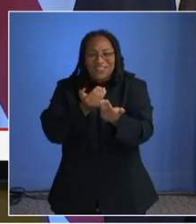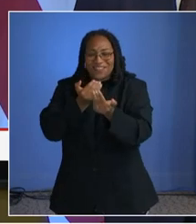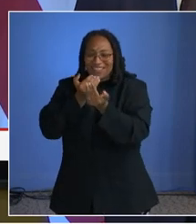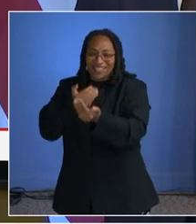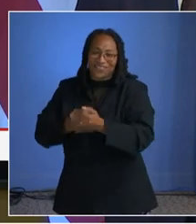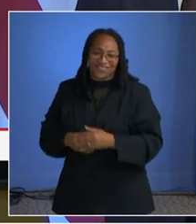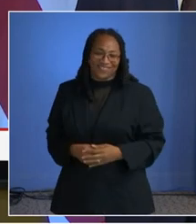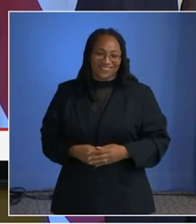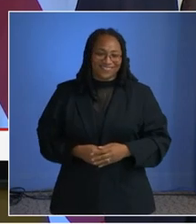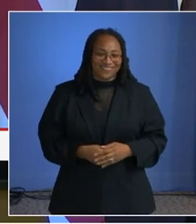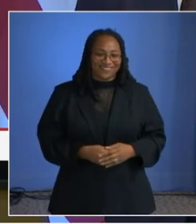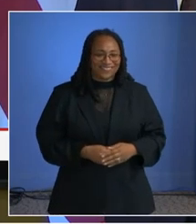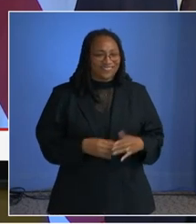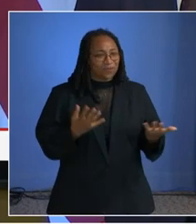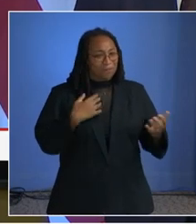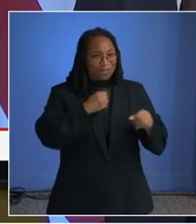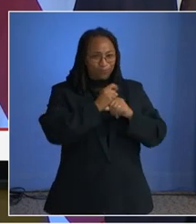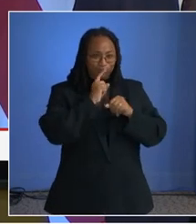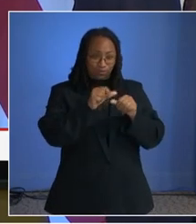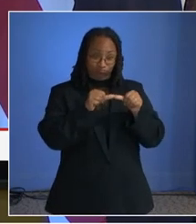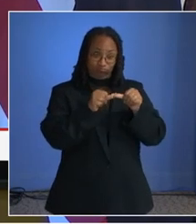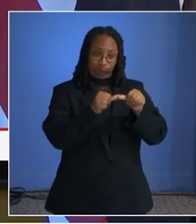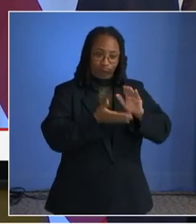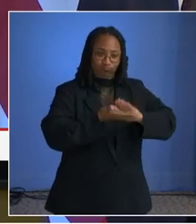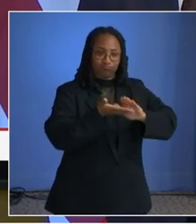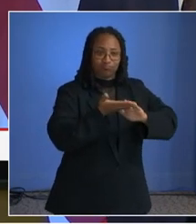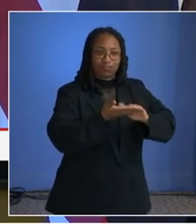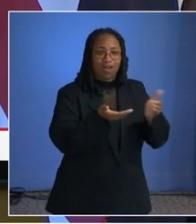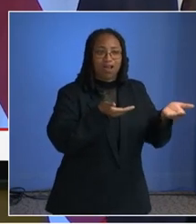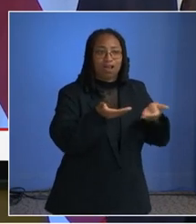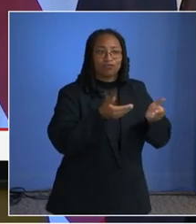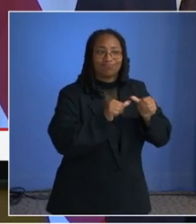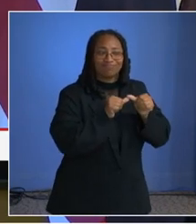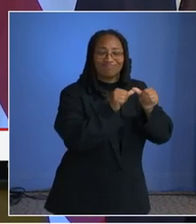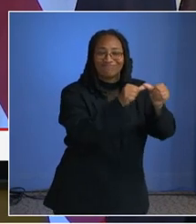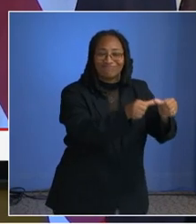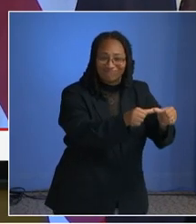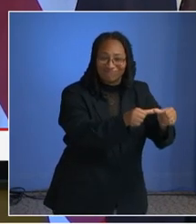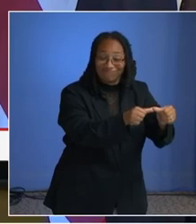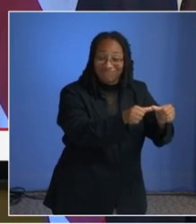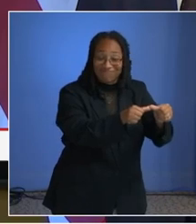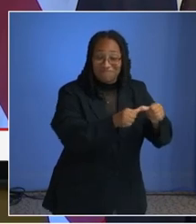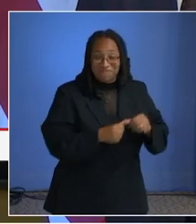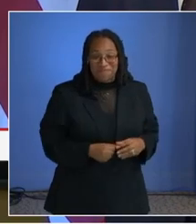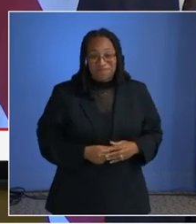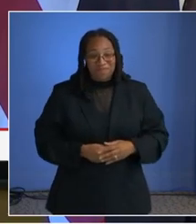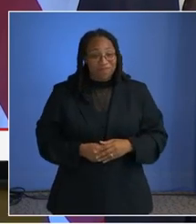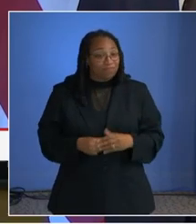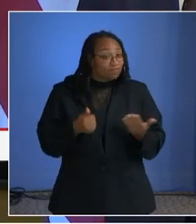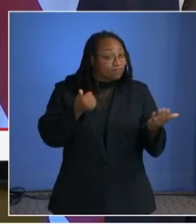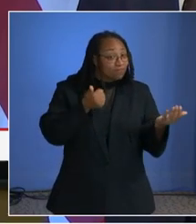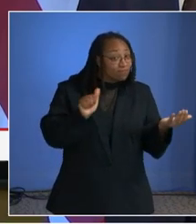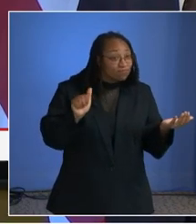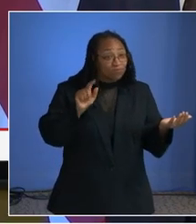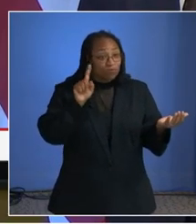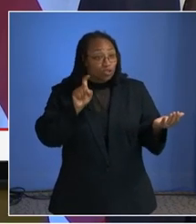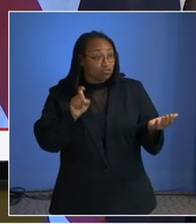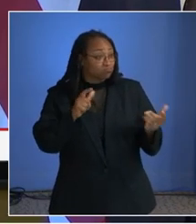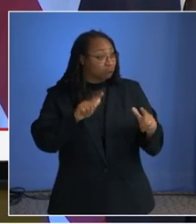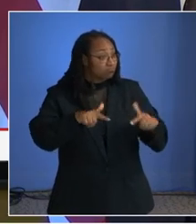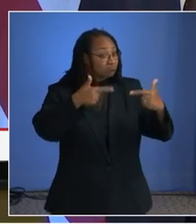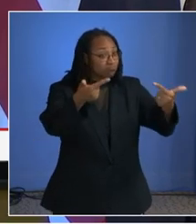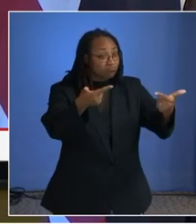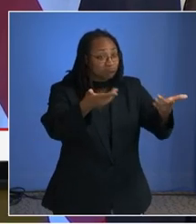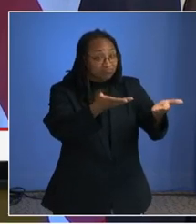take any questions. Yes, Mark. Maybe for Director Hall, following up on a couple of the statistics that